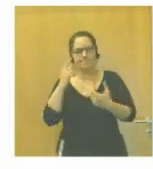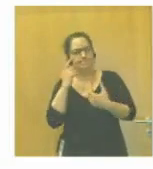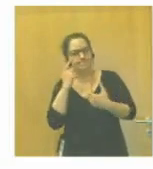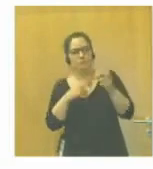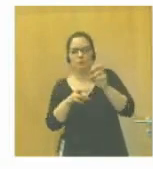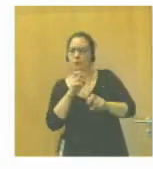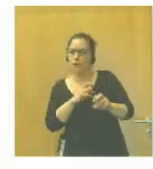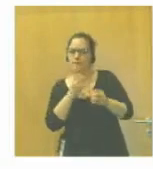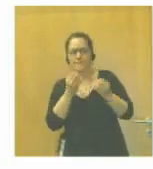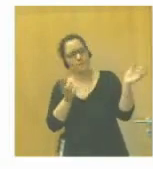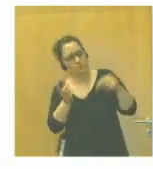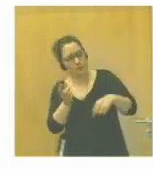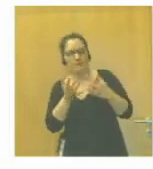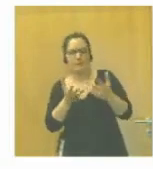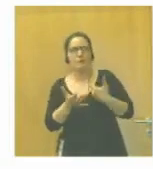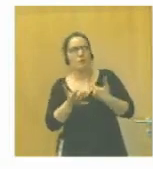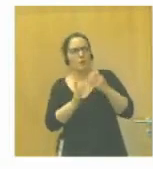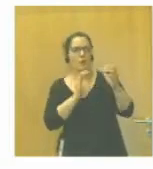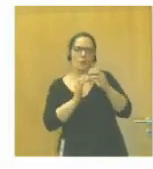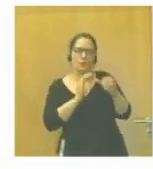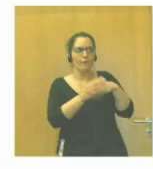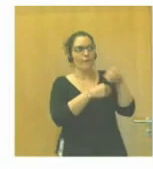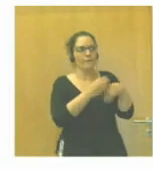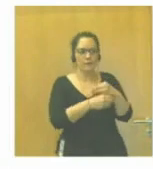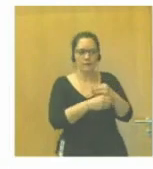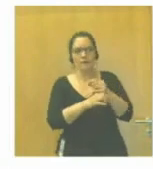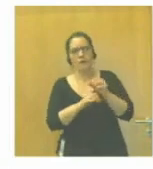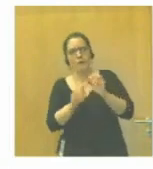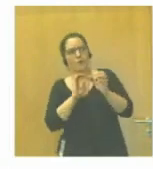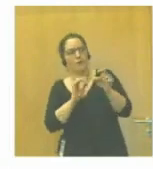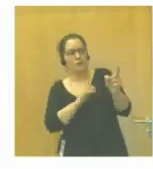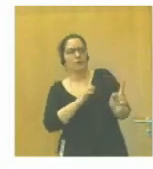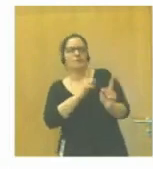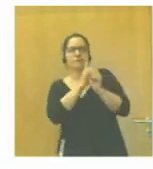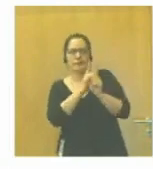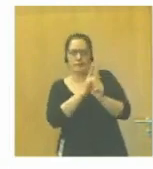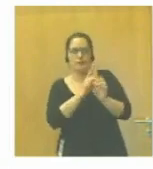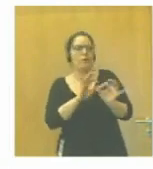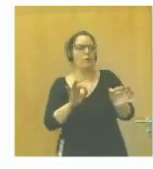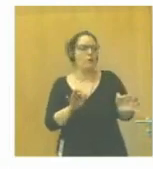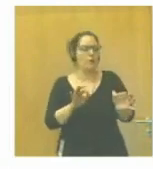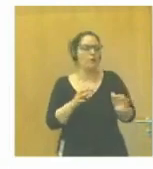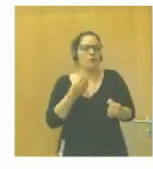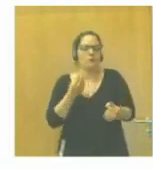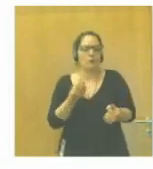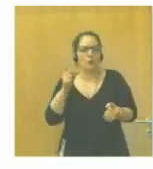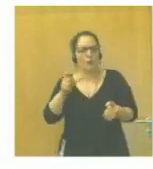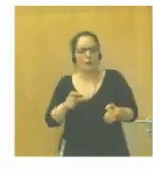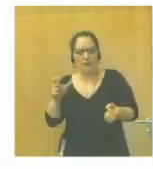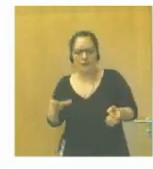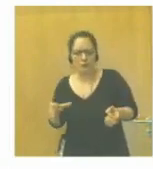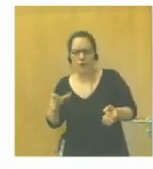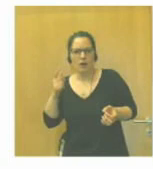treatment practices are? How do you help somebody really begin to adopt the idea that life is worth living and that the care that you